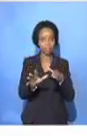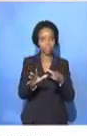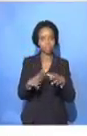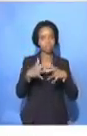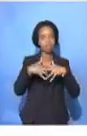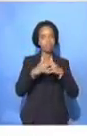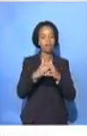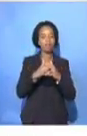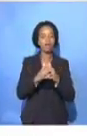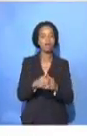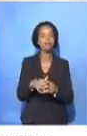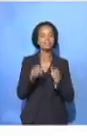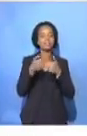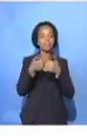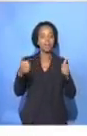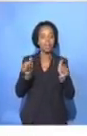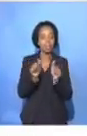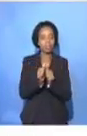stakeholders